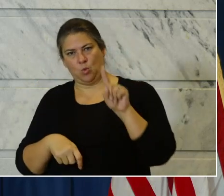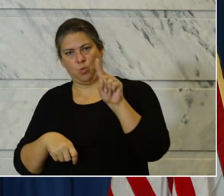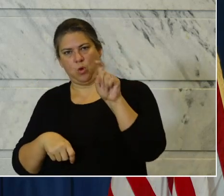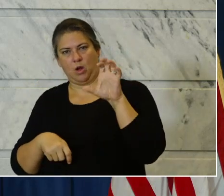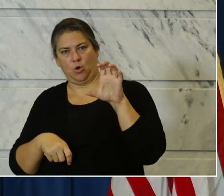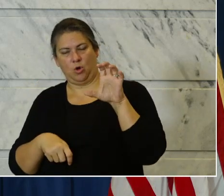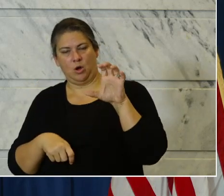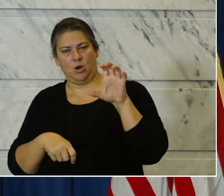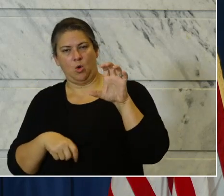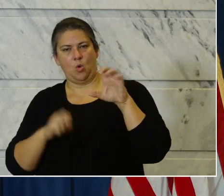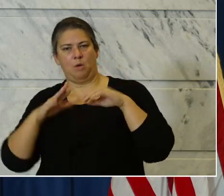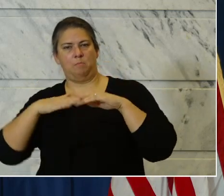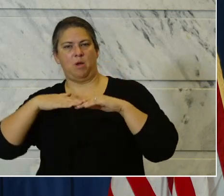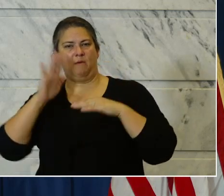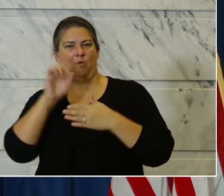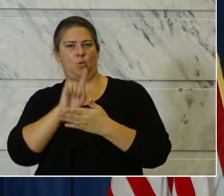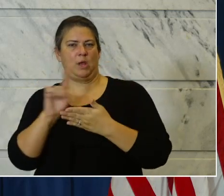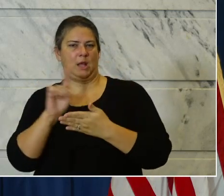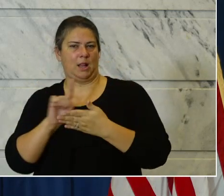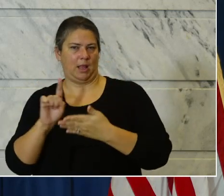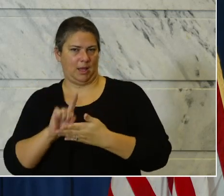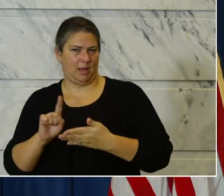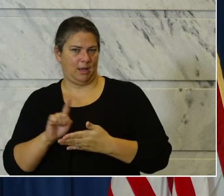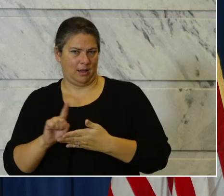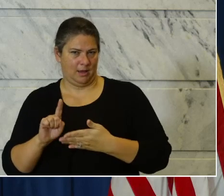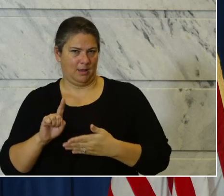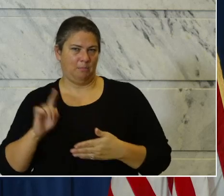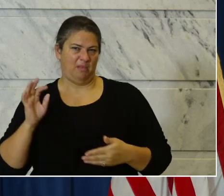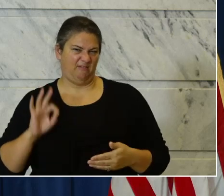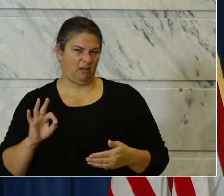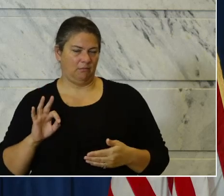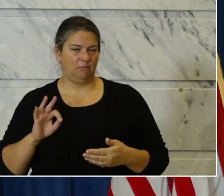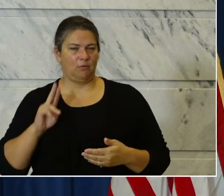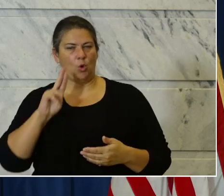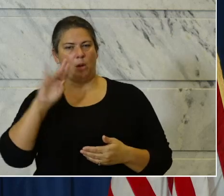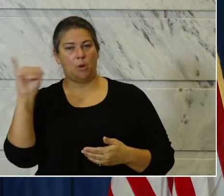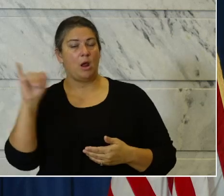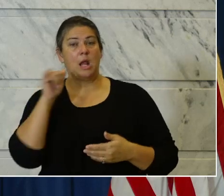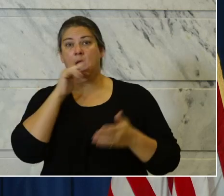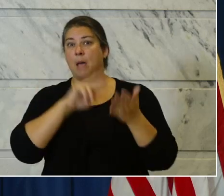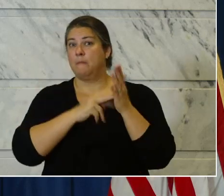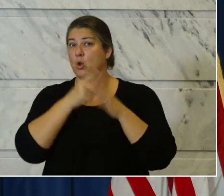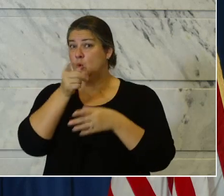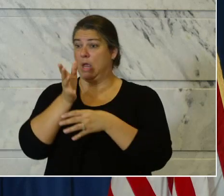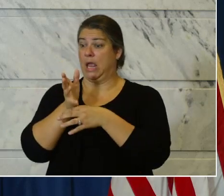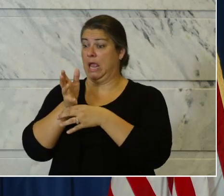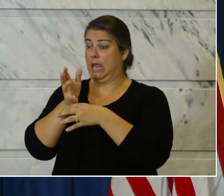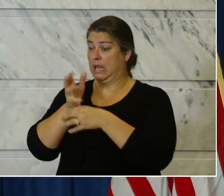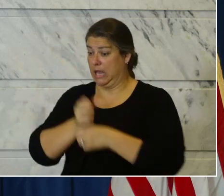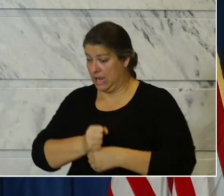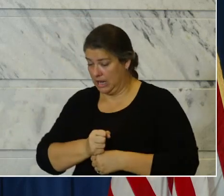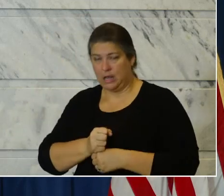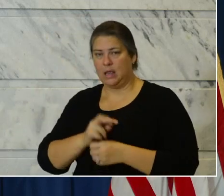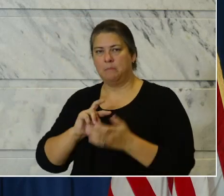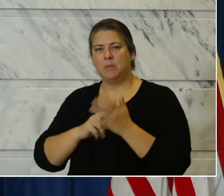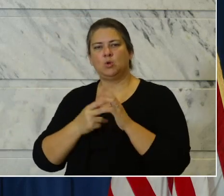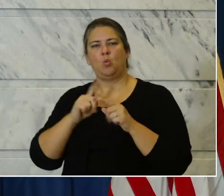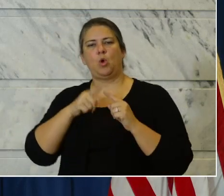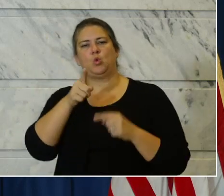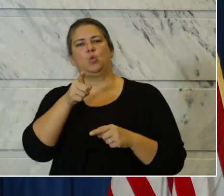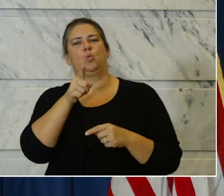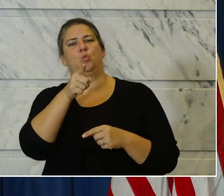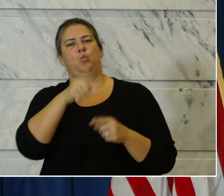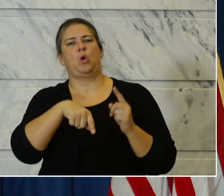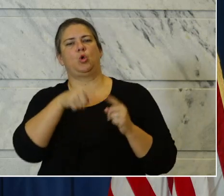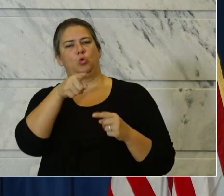weekly benefit amount, and that's the benefits you're entitled to, not what you actually receive after offsets, and that